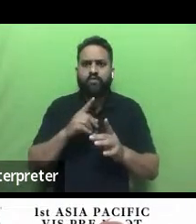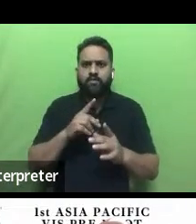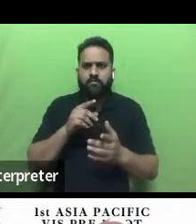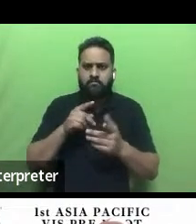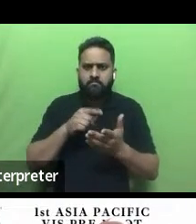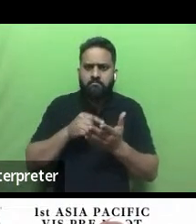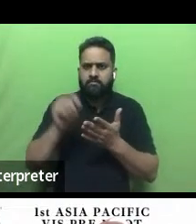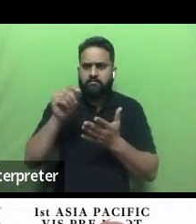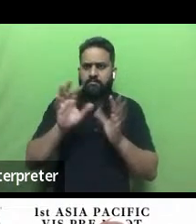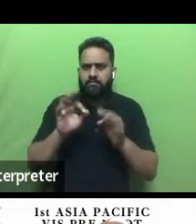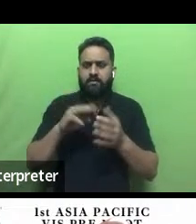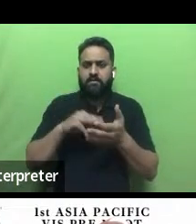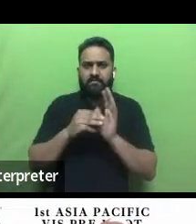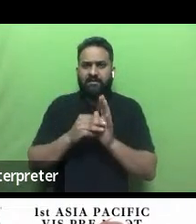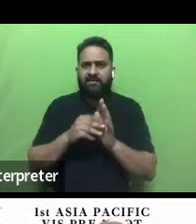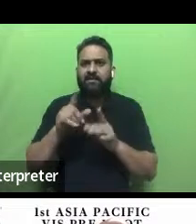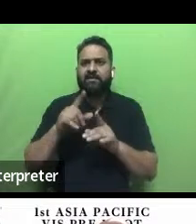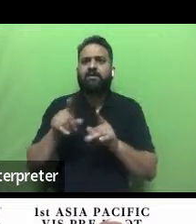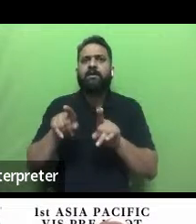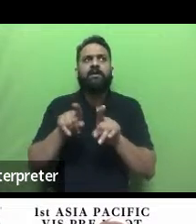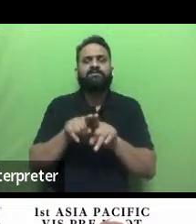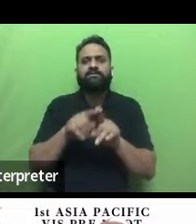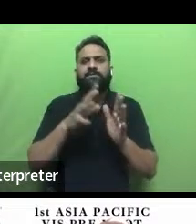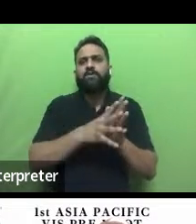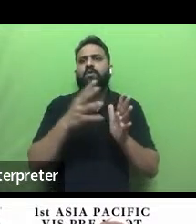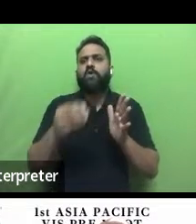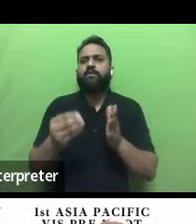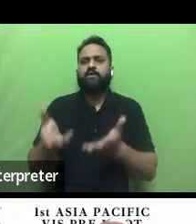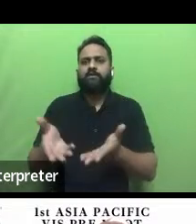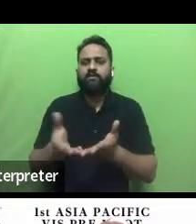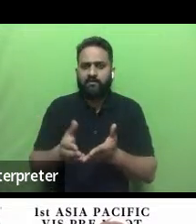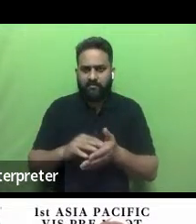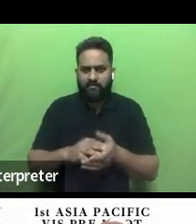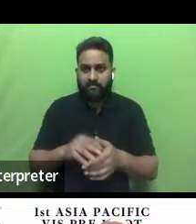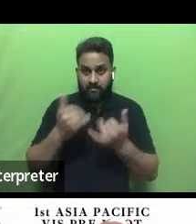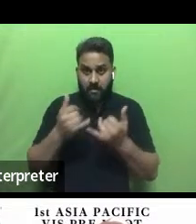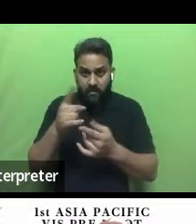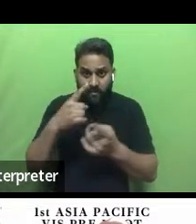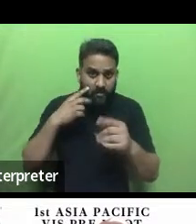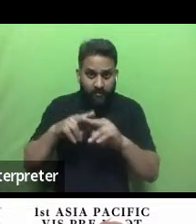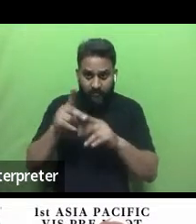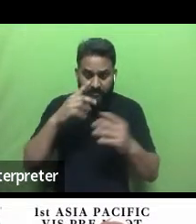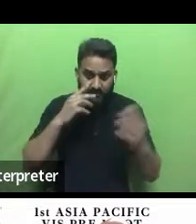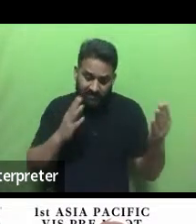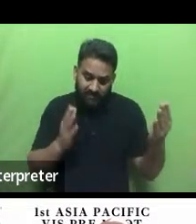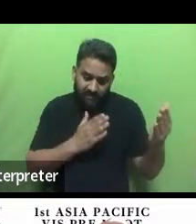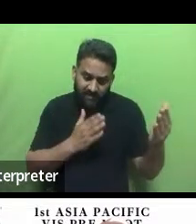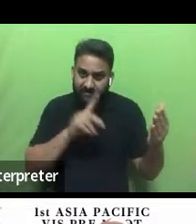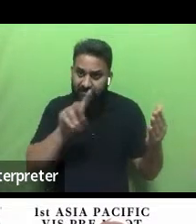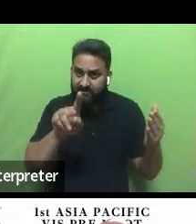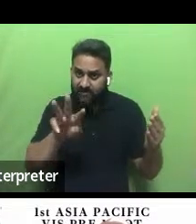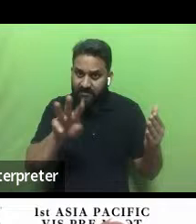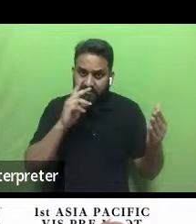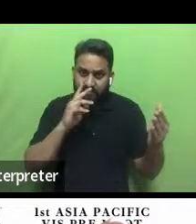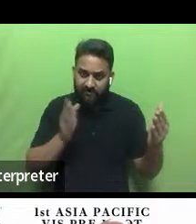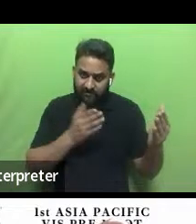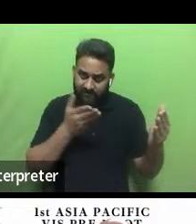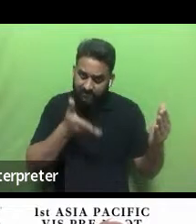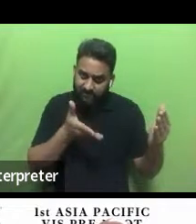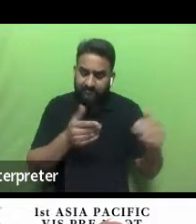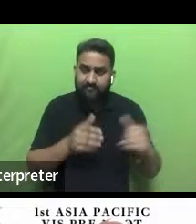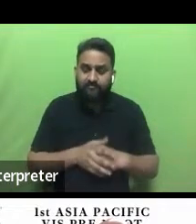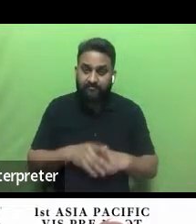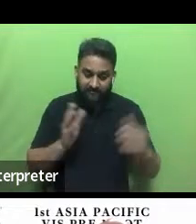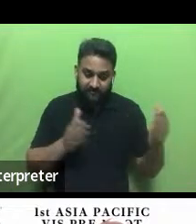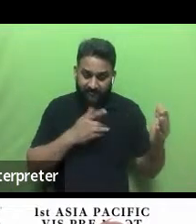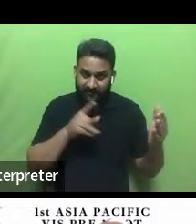image of the initial offer. If the tribunal may now refer to page 13 of the record, page 13